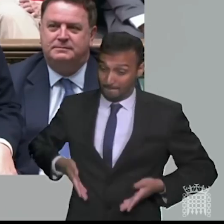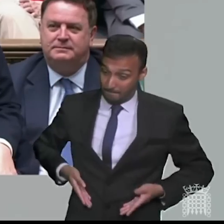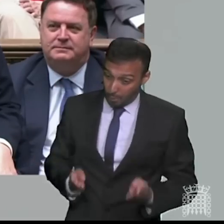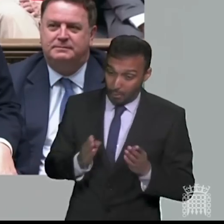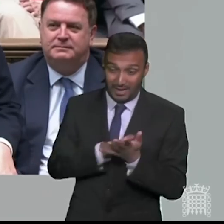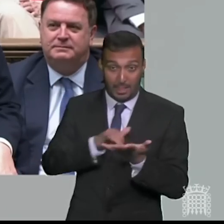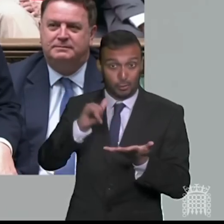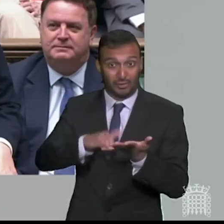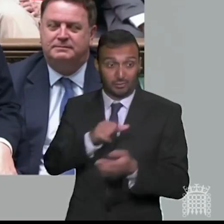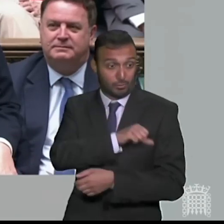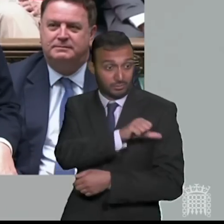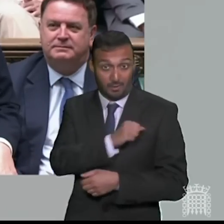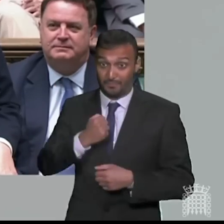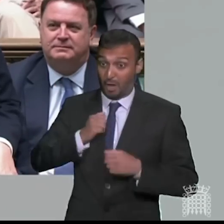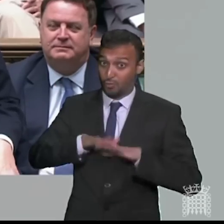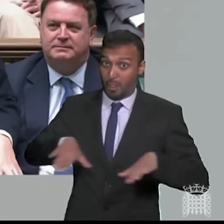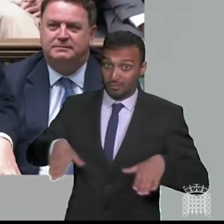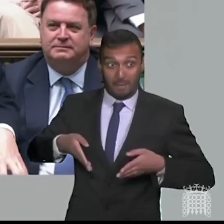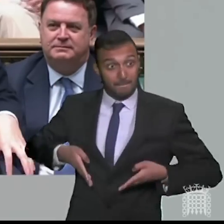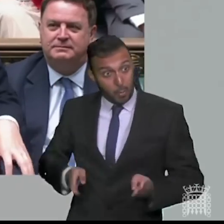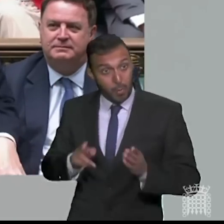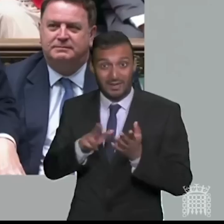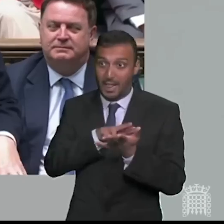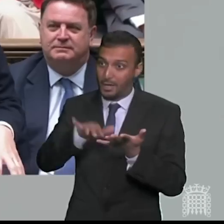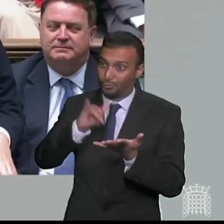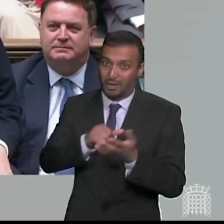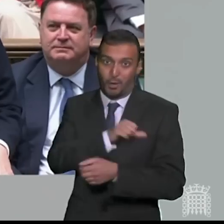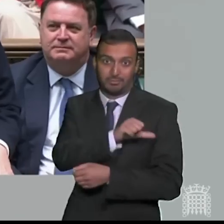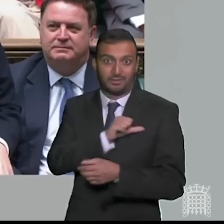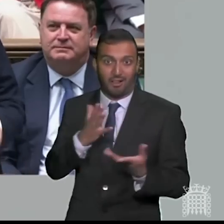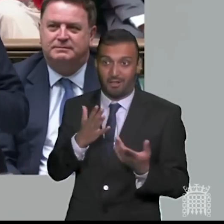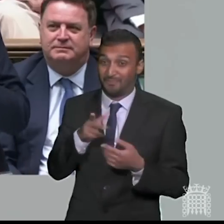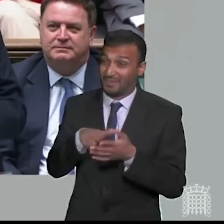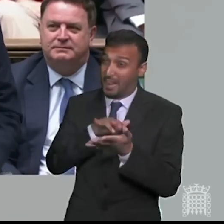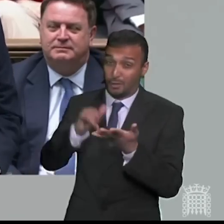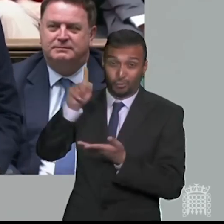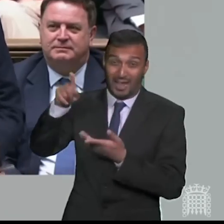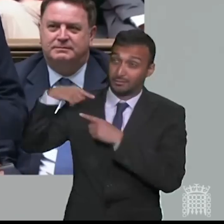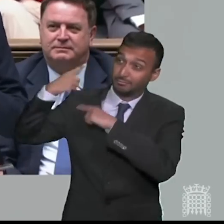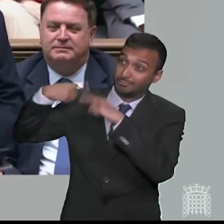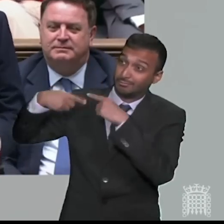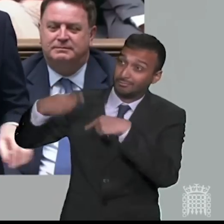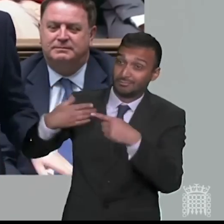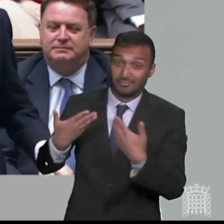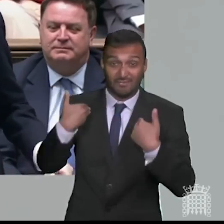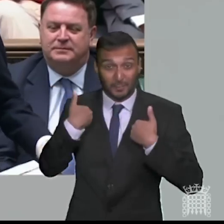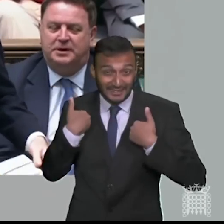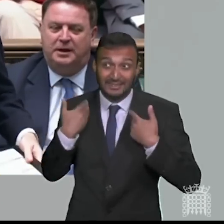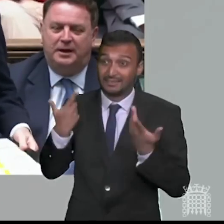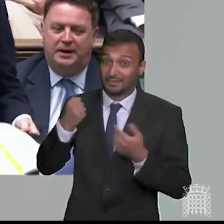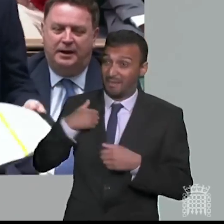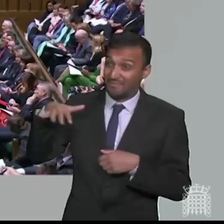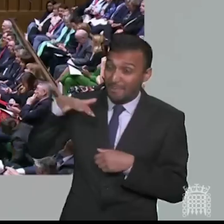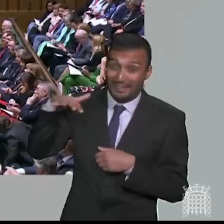children were born in an NHS hospital. It's been there for me and my family, and this government has put record funding into